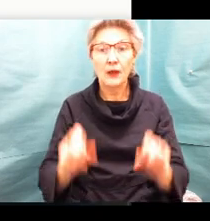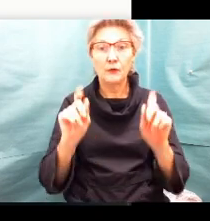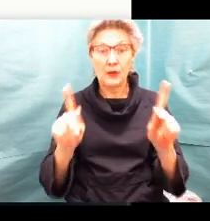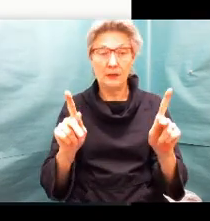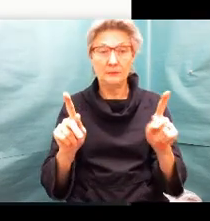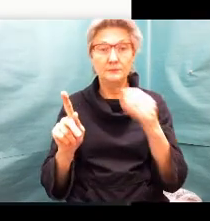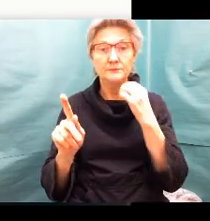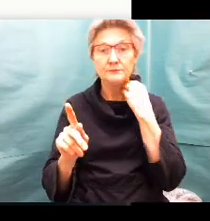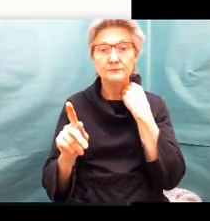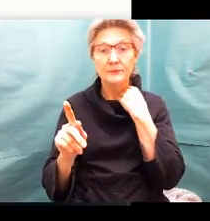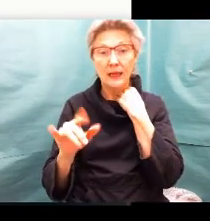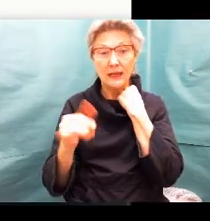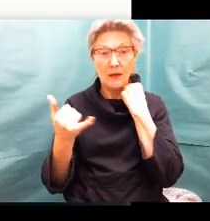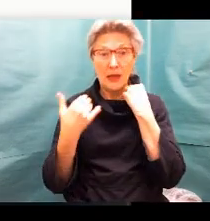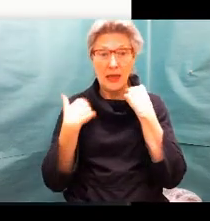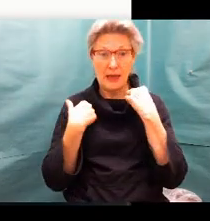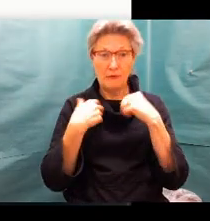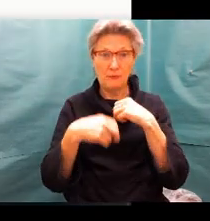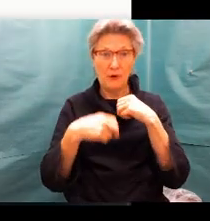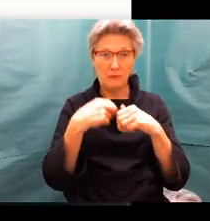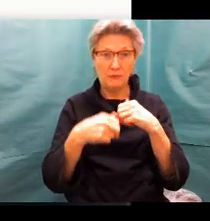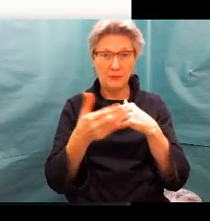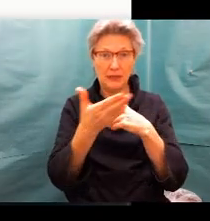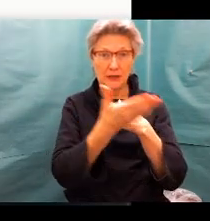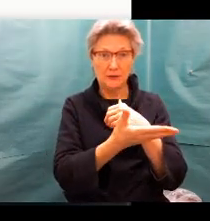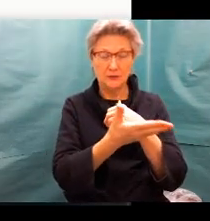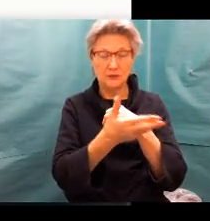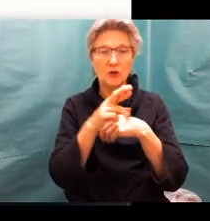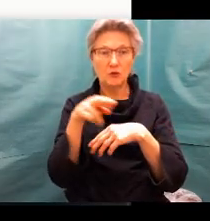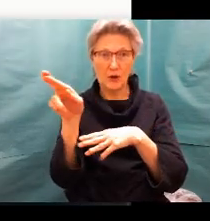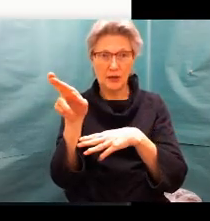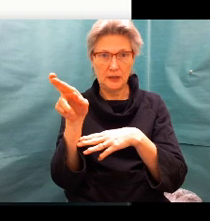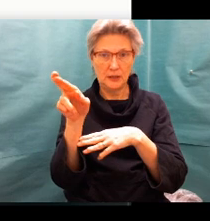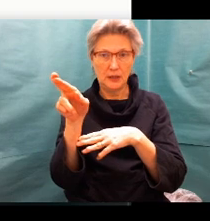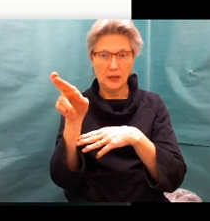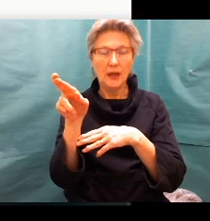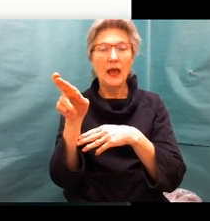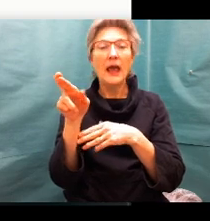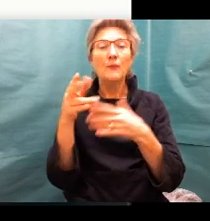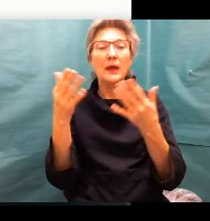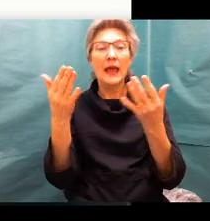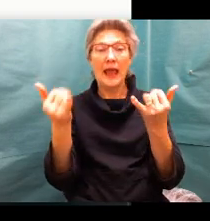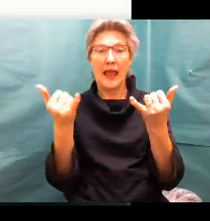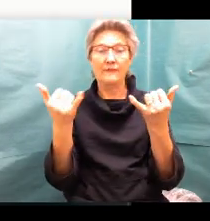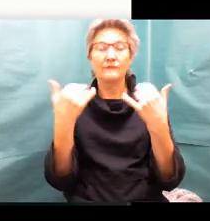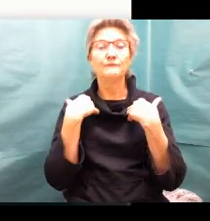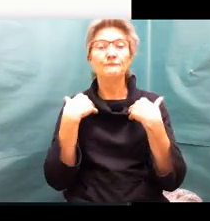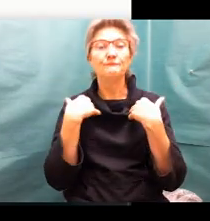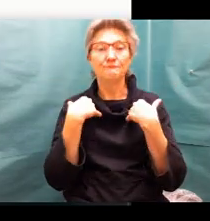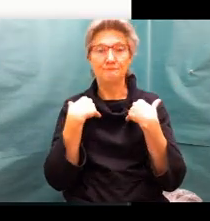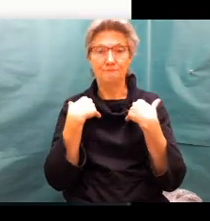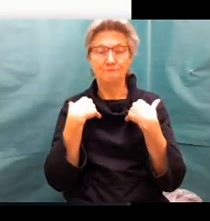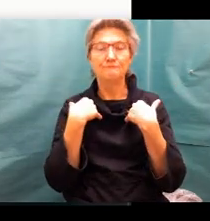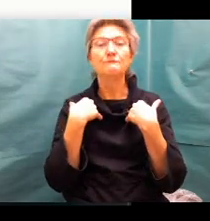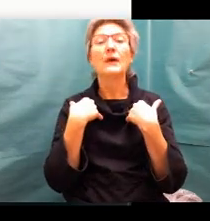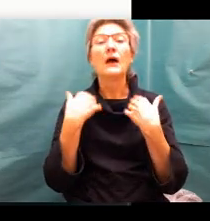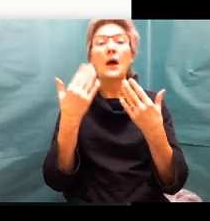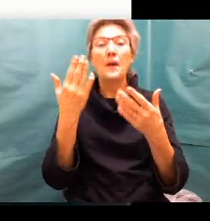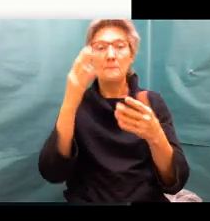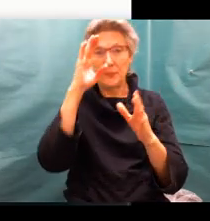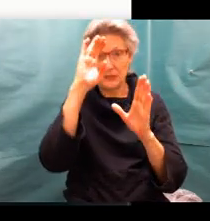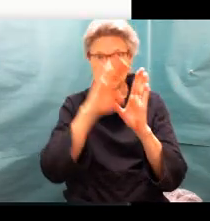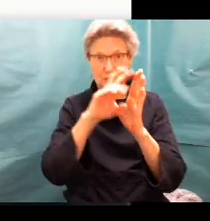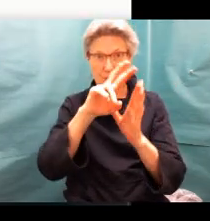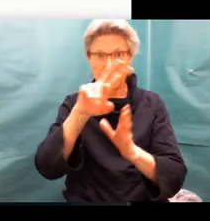Okay, so now we have our problem over here to the right, and here we have a picture of the pizza. So